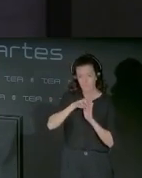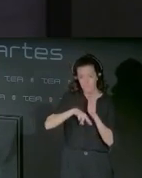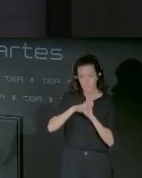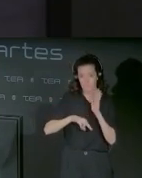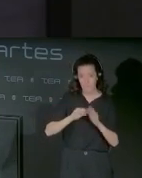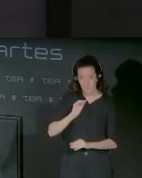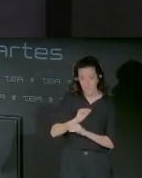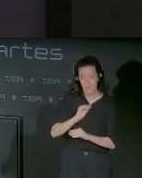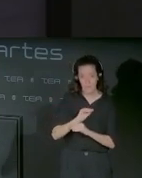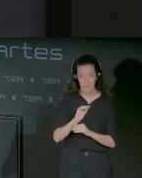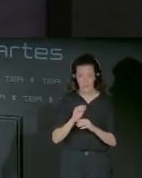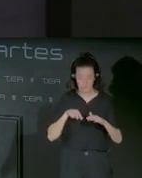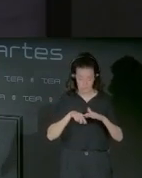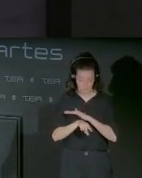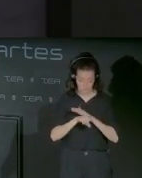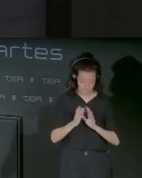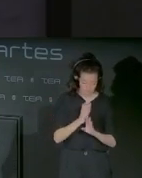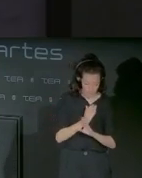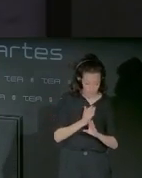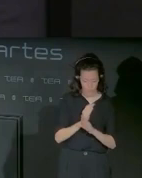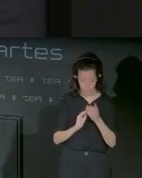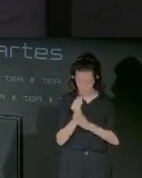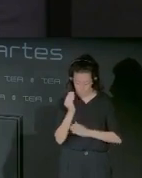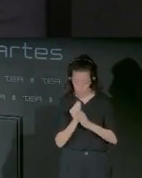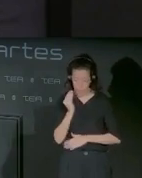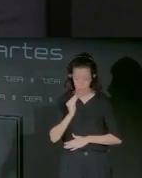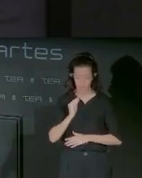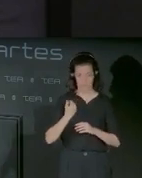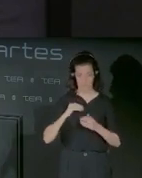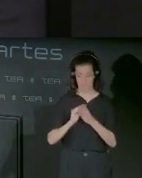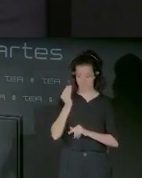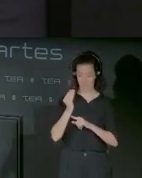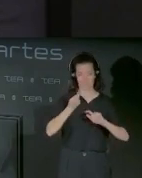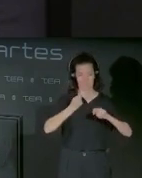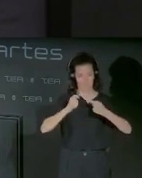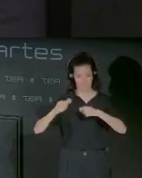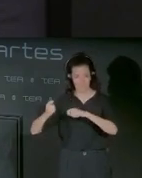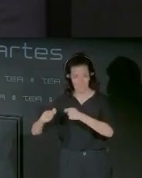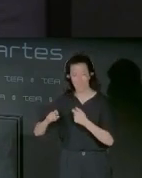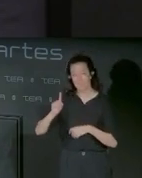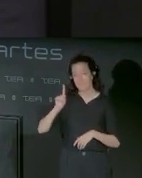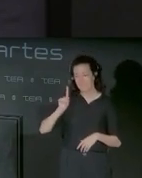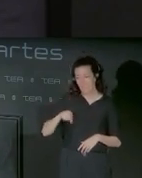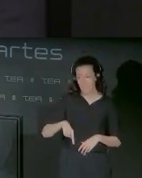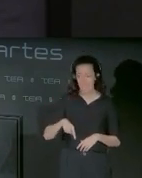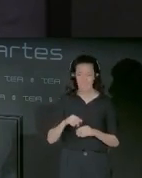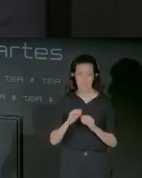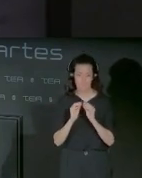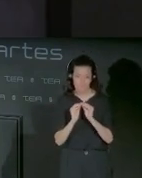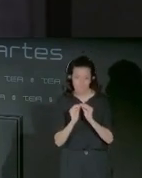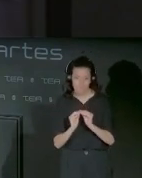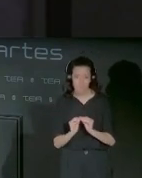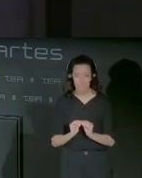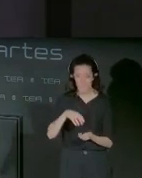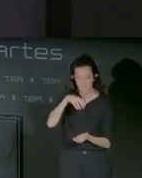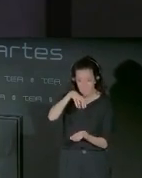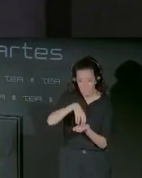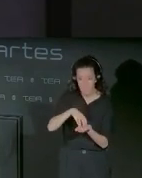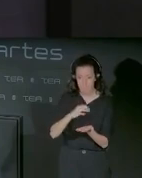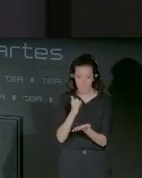We also trying to boost the establishment of incubators and hubs. For us, it's very important to have the